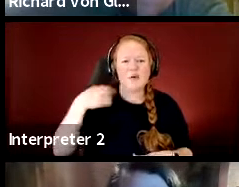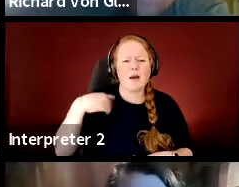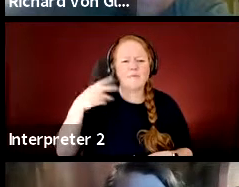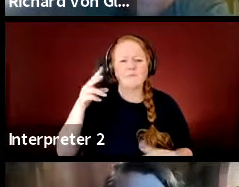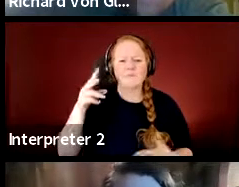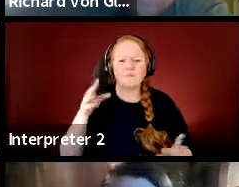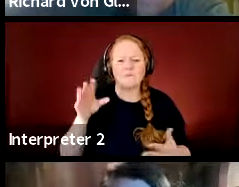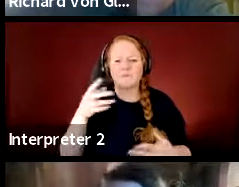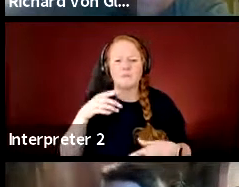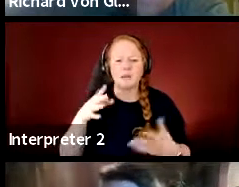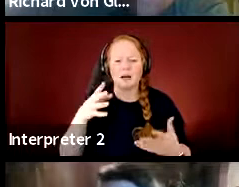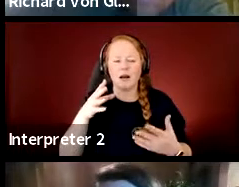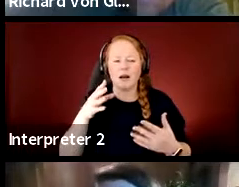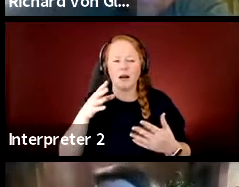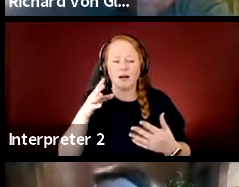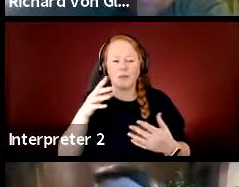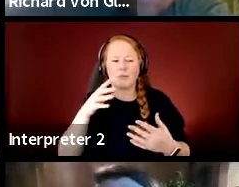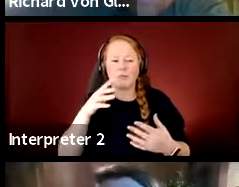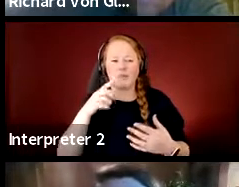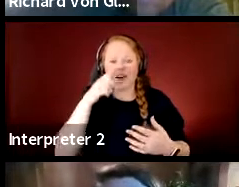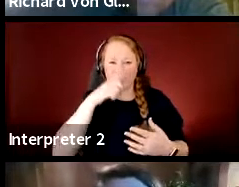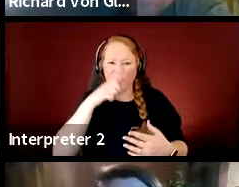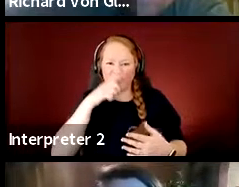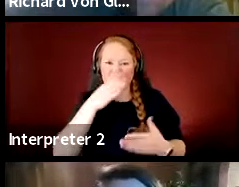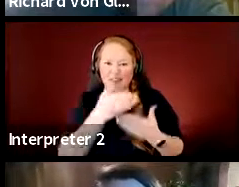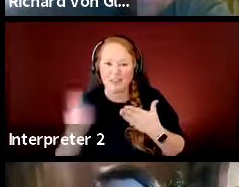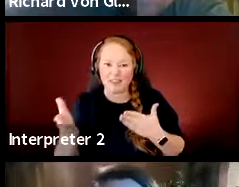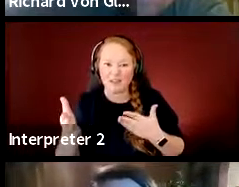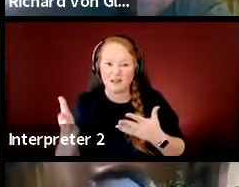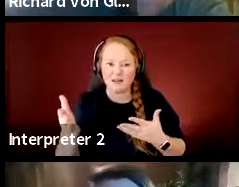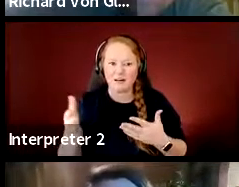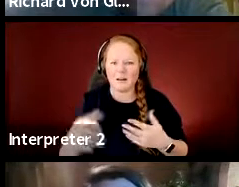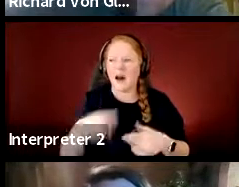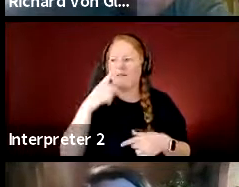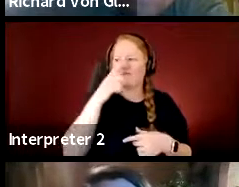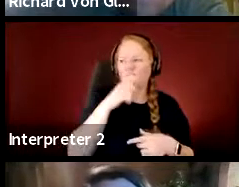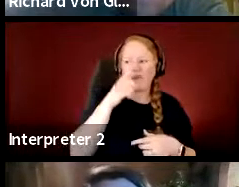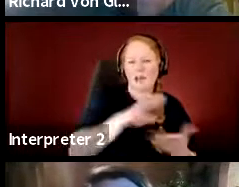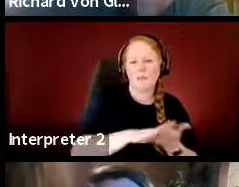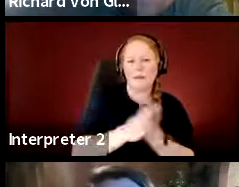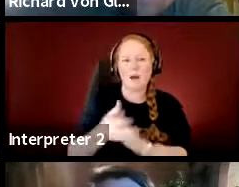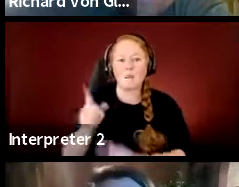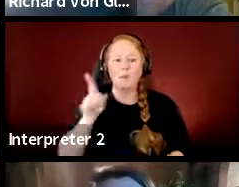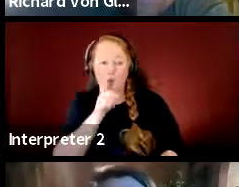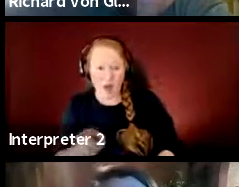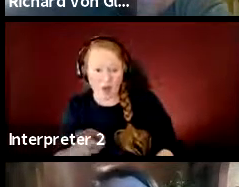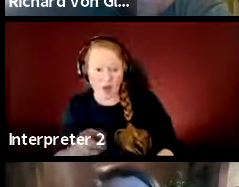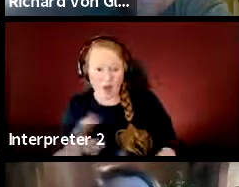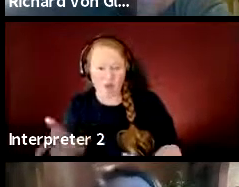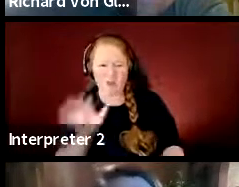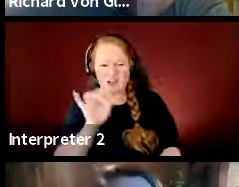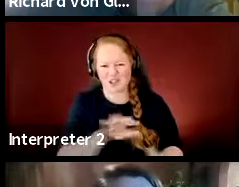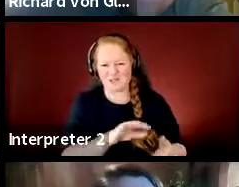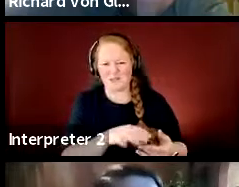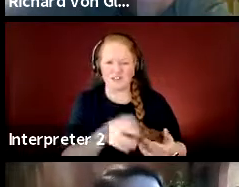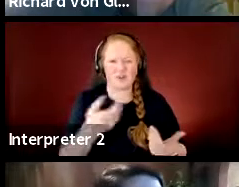of COVID-19. It's a fake. It talks about going from a fake to a real, or from a fake to a